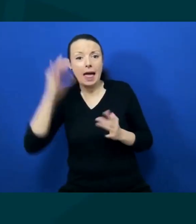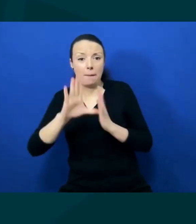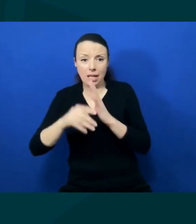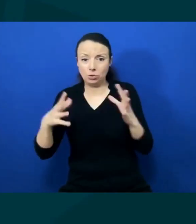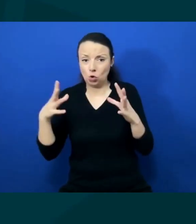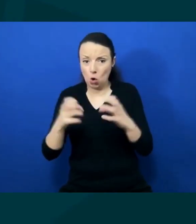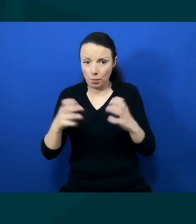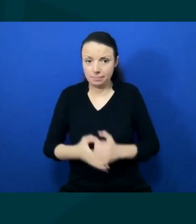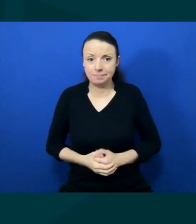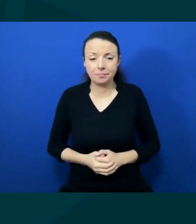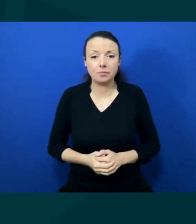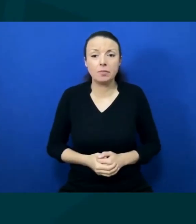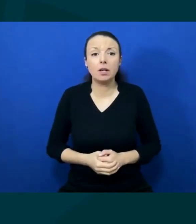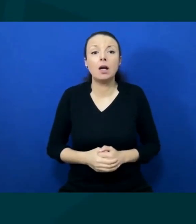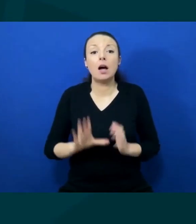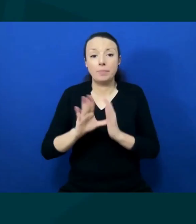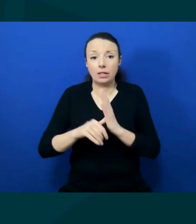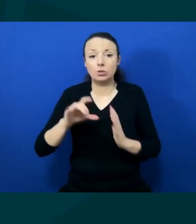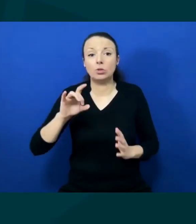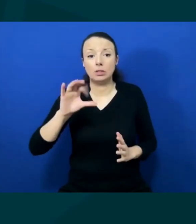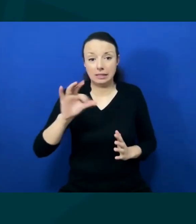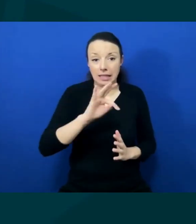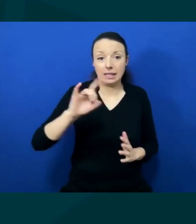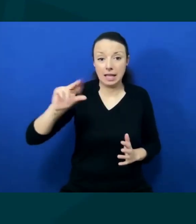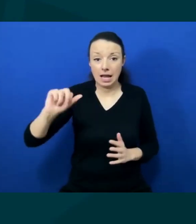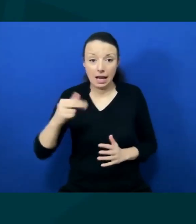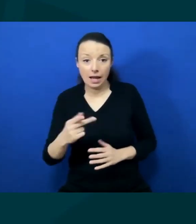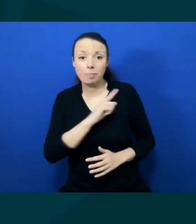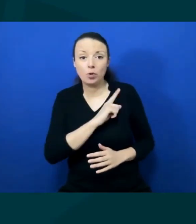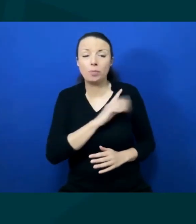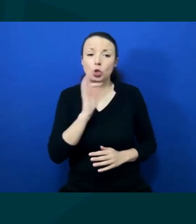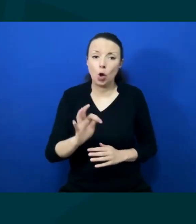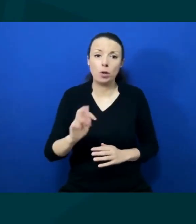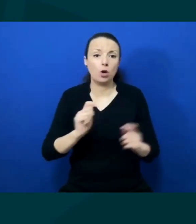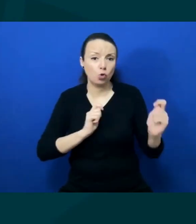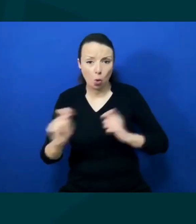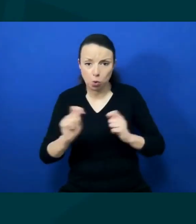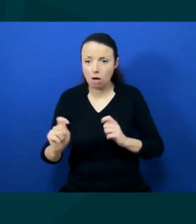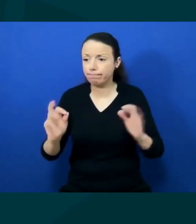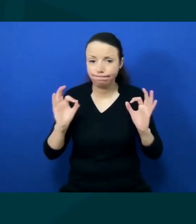at helping with the implementation of the sponge city idea. In St. Gallen,